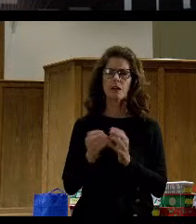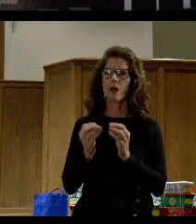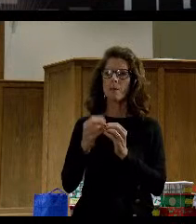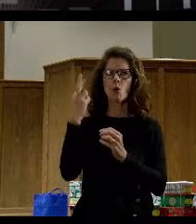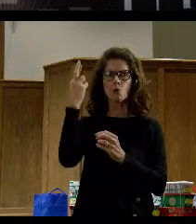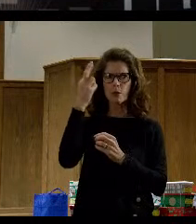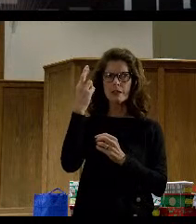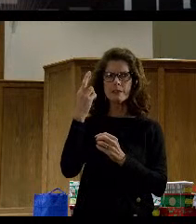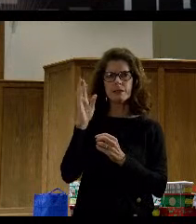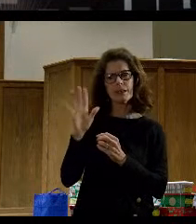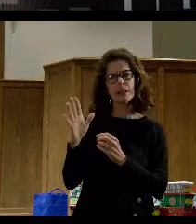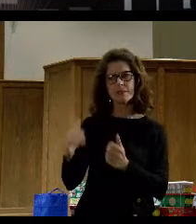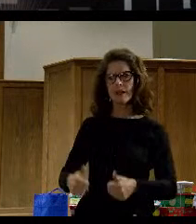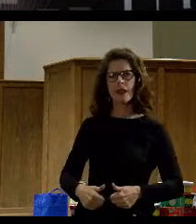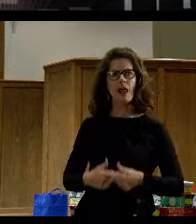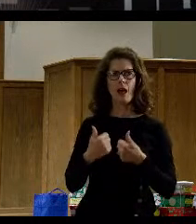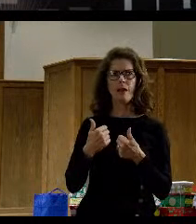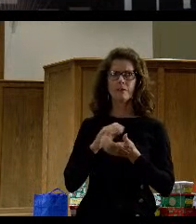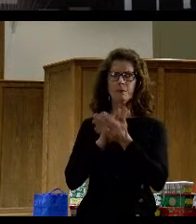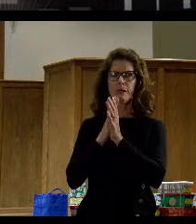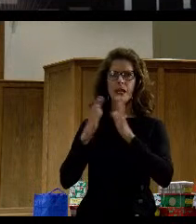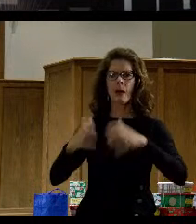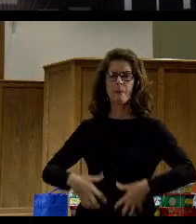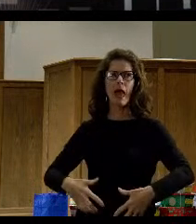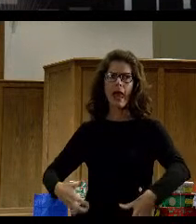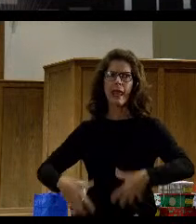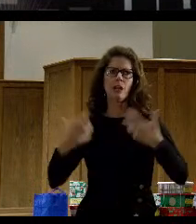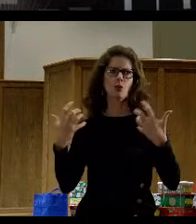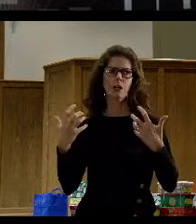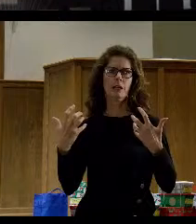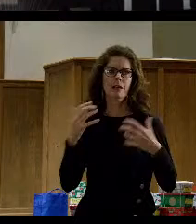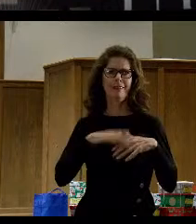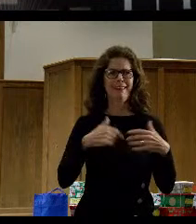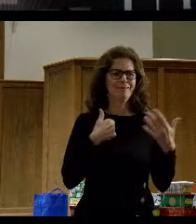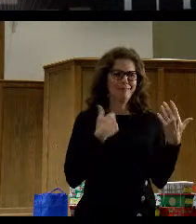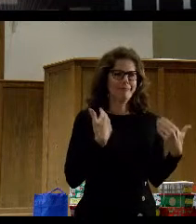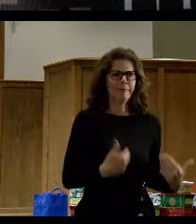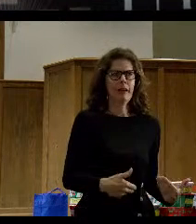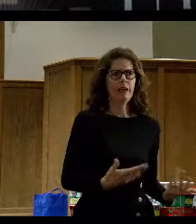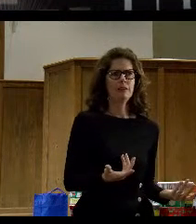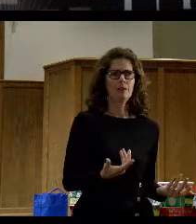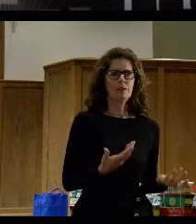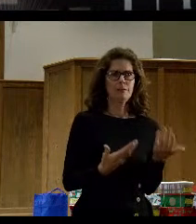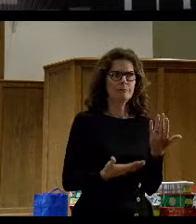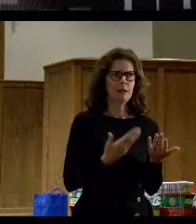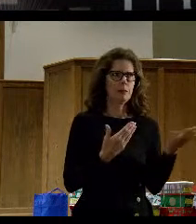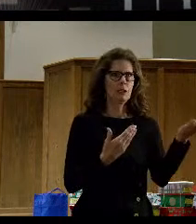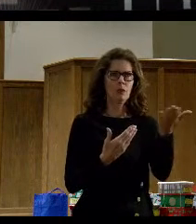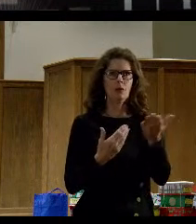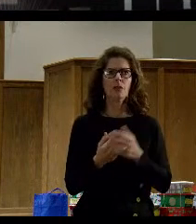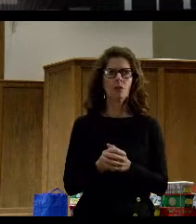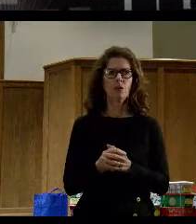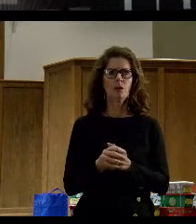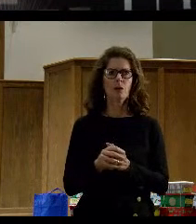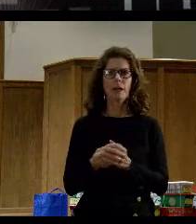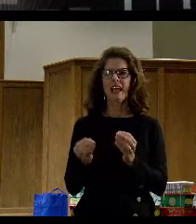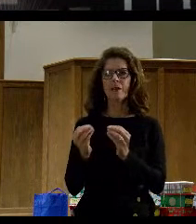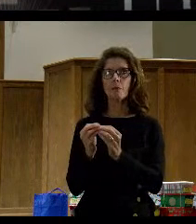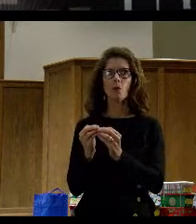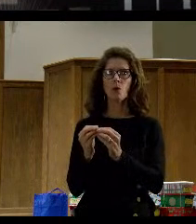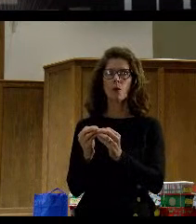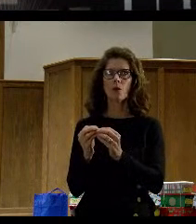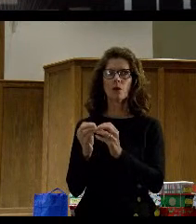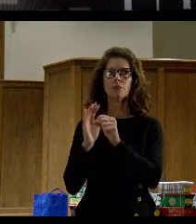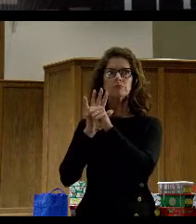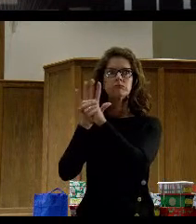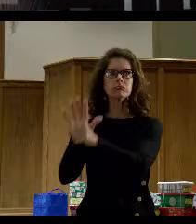life to be angry at somebody than I ever do, and probably than you ever do. He had more potential to be stressed